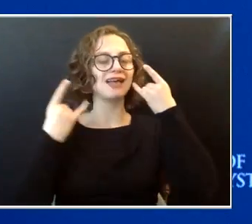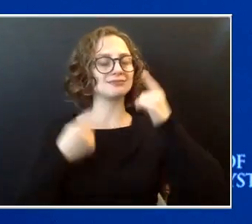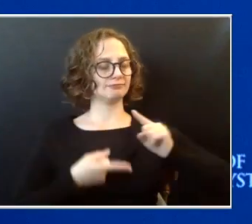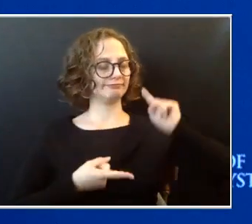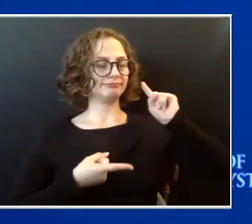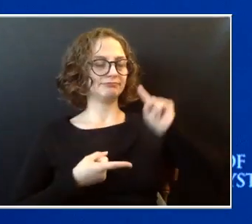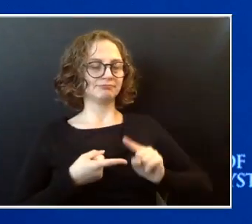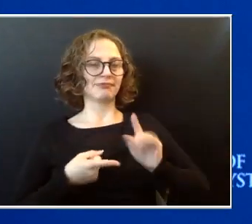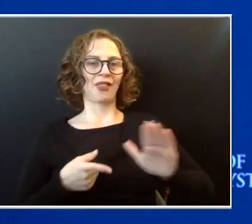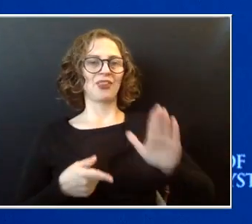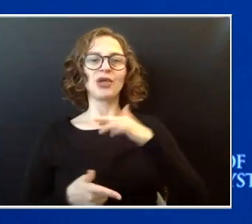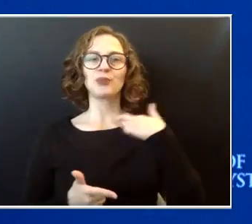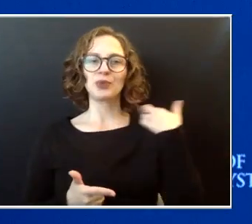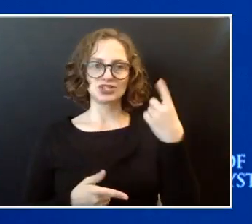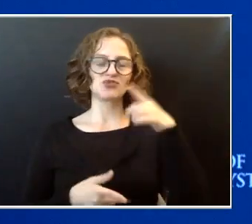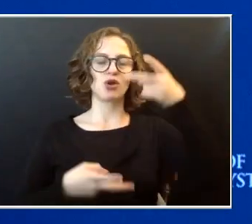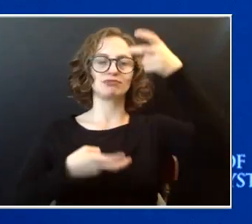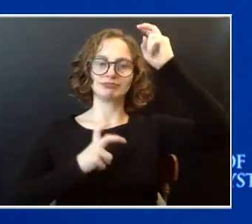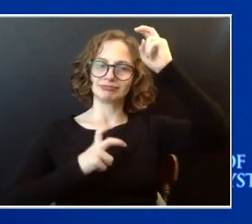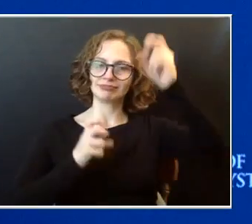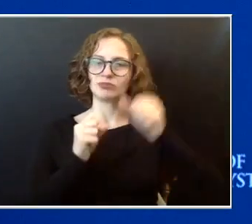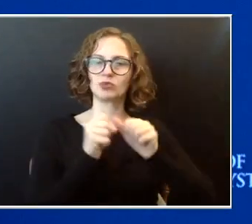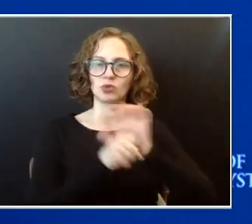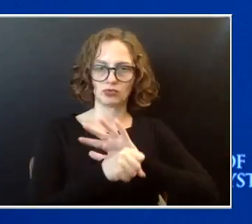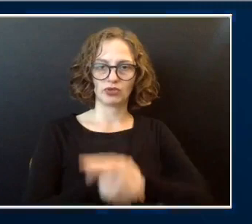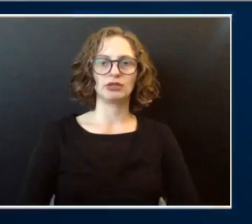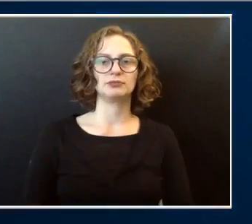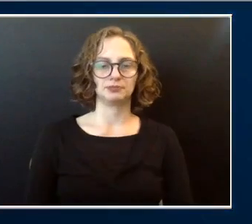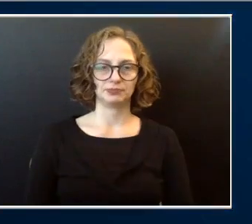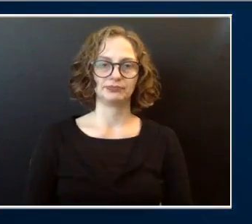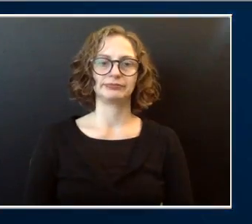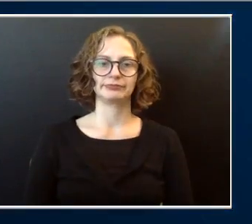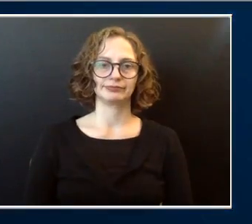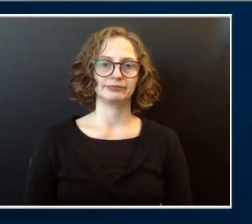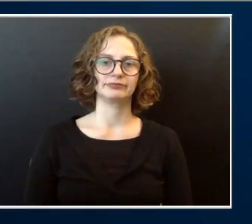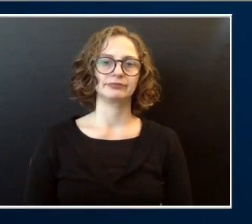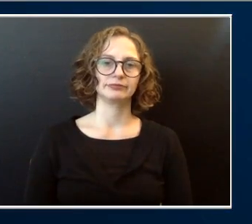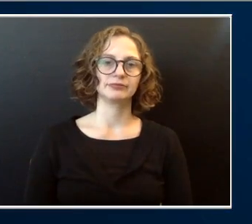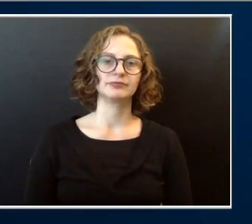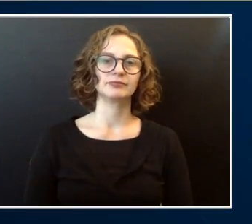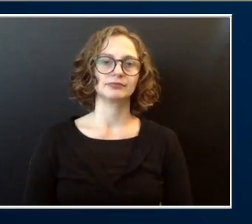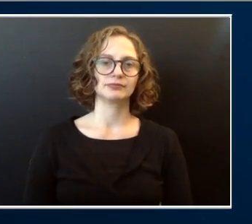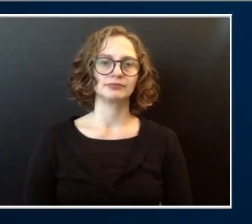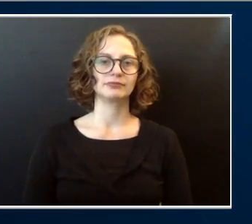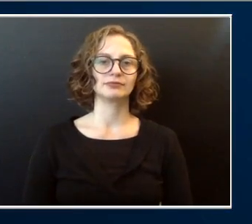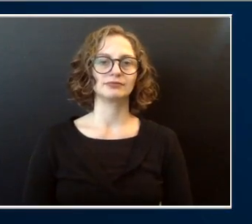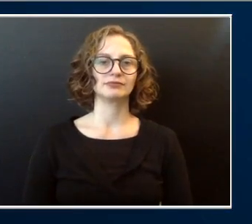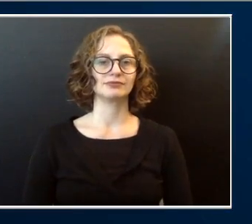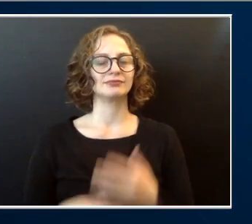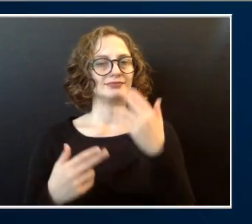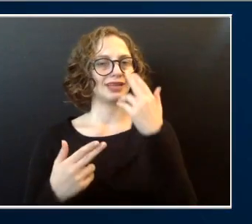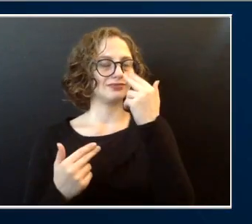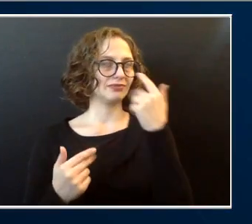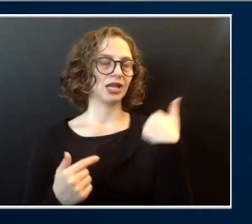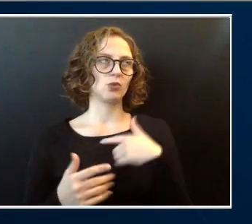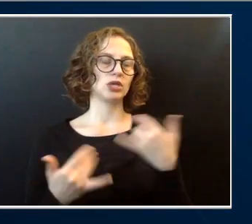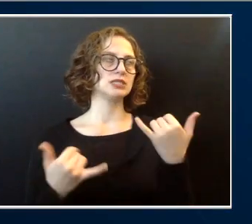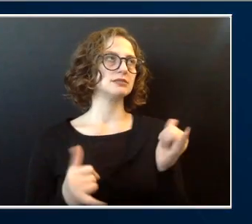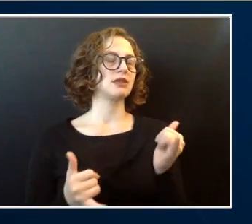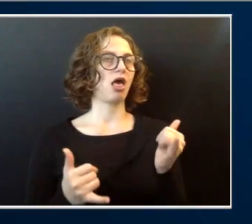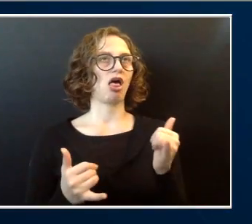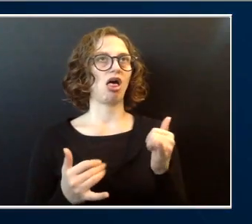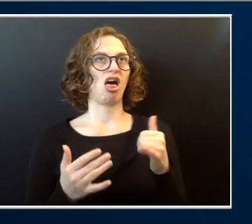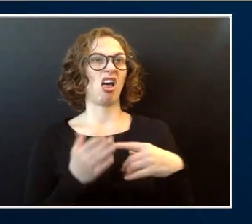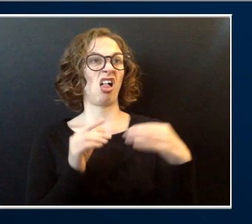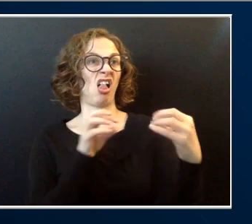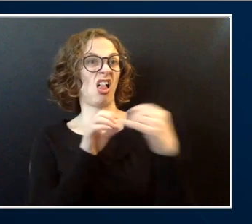of getting COVID-19 when they were masking. Yeah, it's funny we're still fighting about it because there's really no question that it's low the risk of the